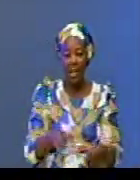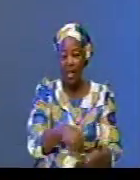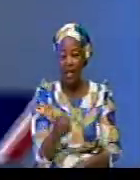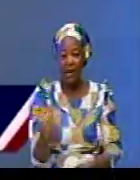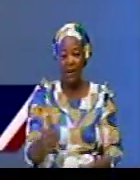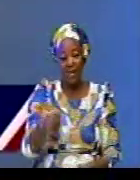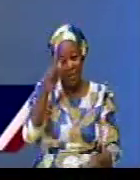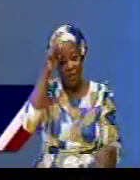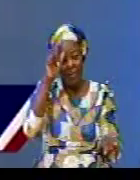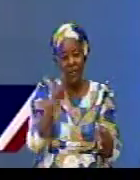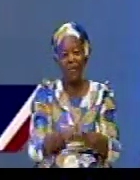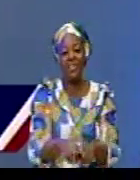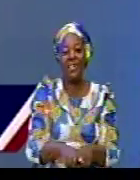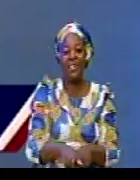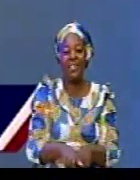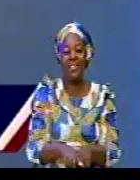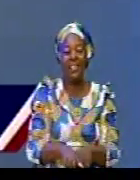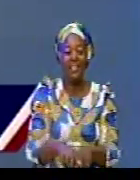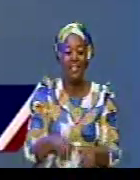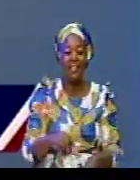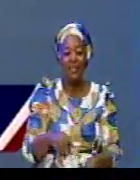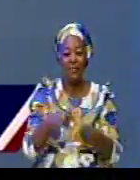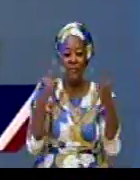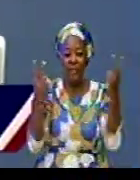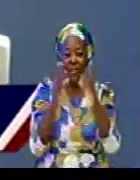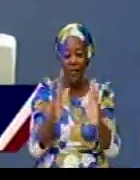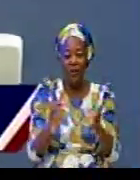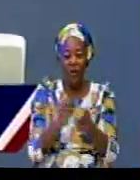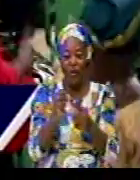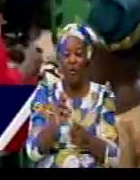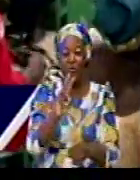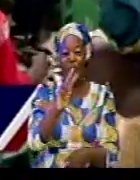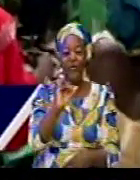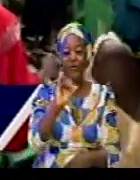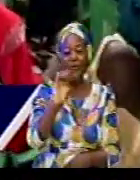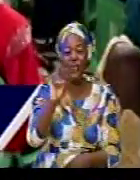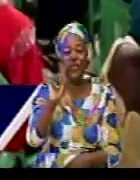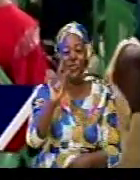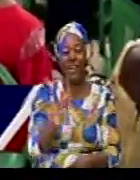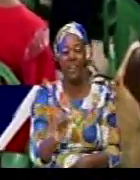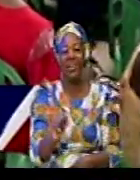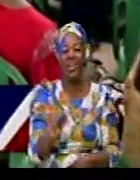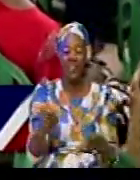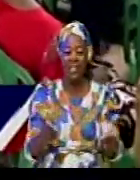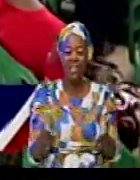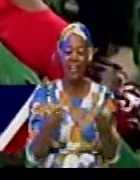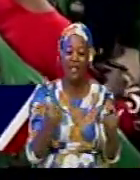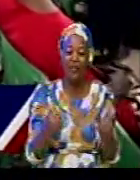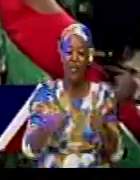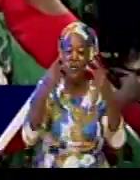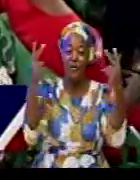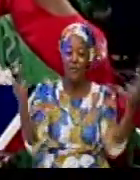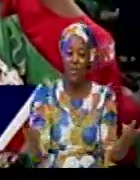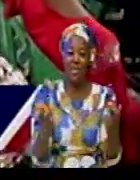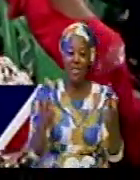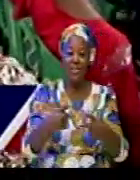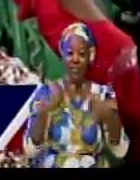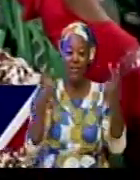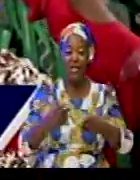victors. Any brother Victor around there? Any sister Victoria around